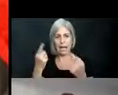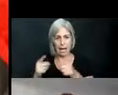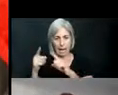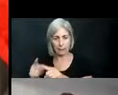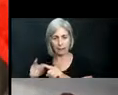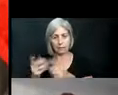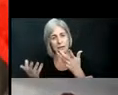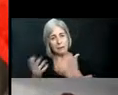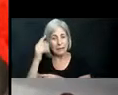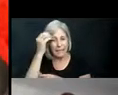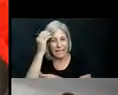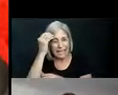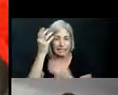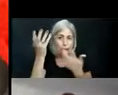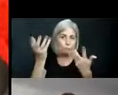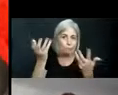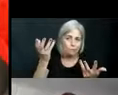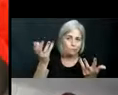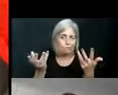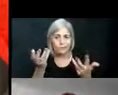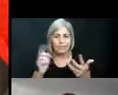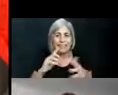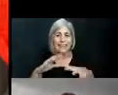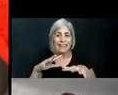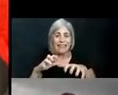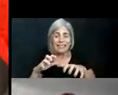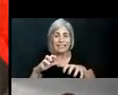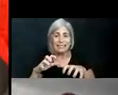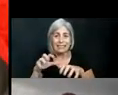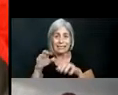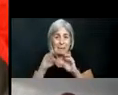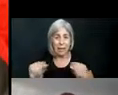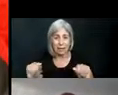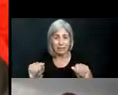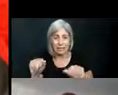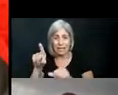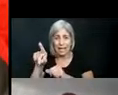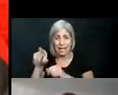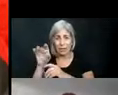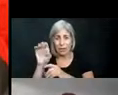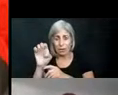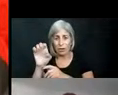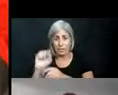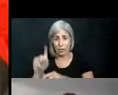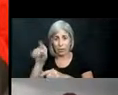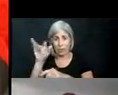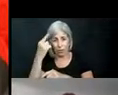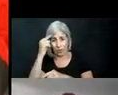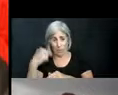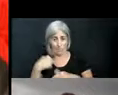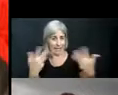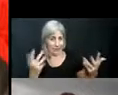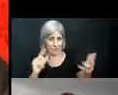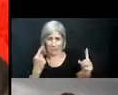be thinking, you know, what does ice melt in the poles have to do with me? It's far away. We're not affected by it.